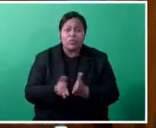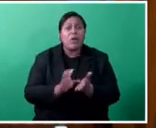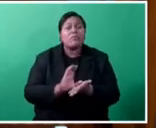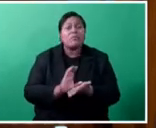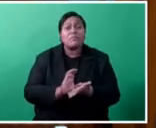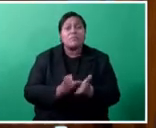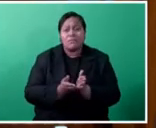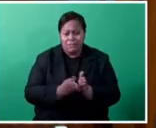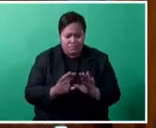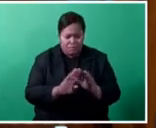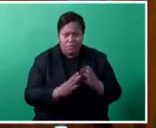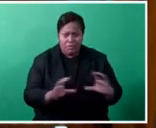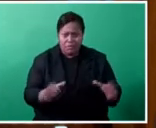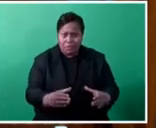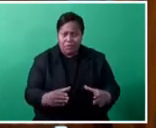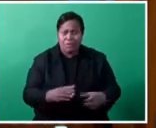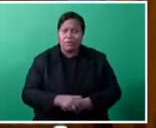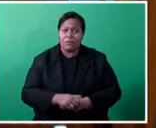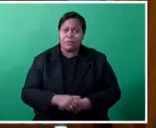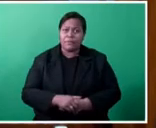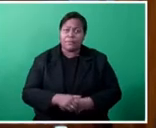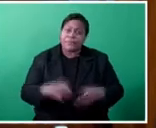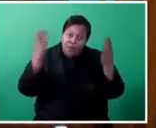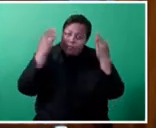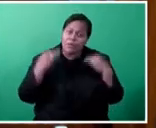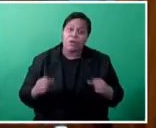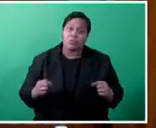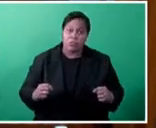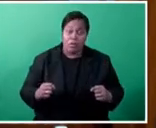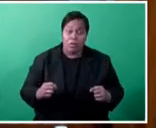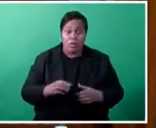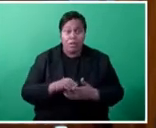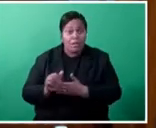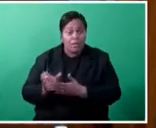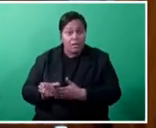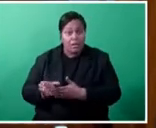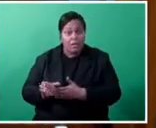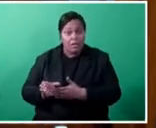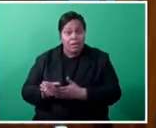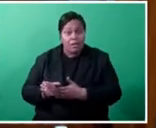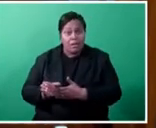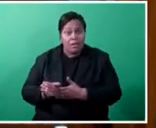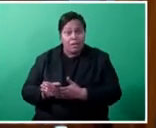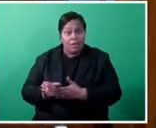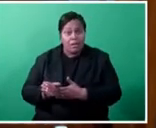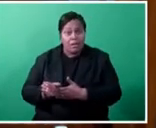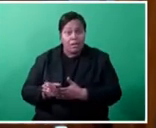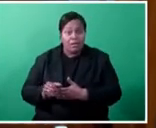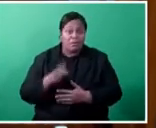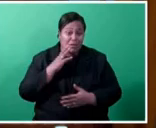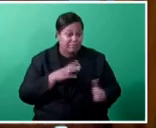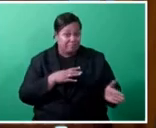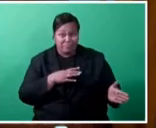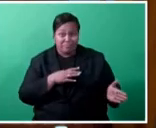done. Honorable Speaker, a stronger leader, which the Honorable opposition leader does not seem to